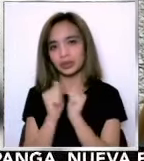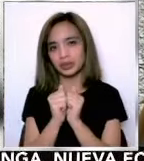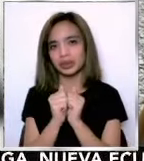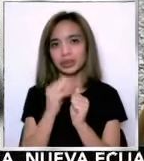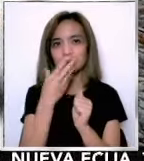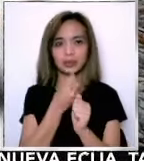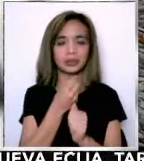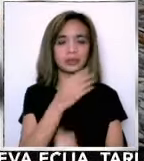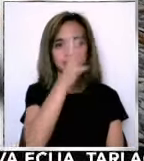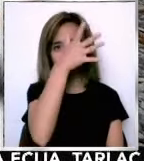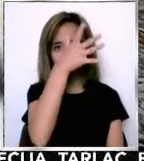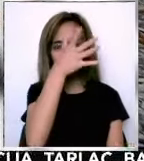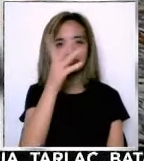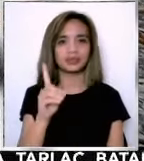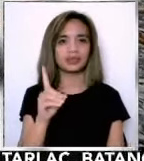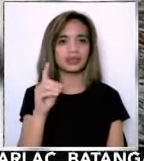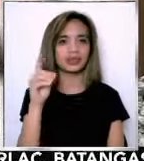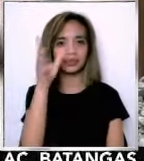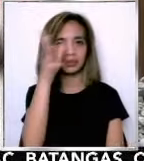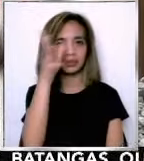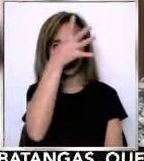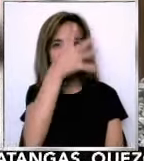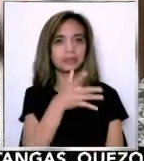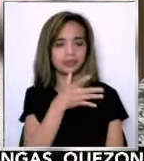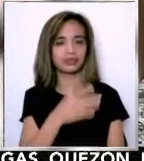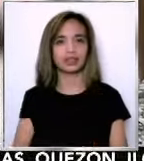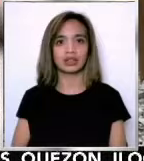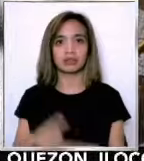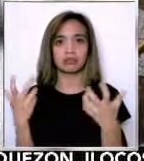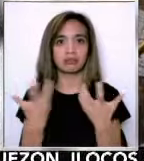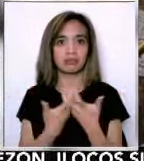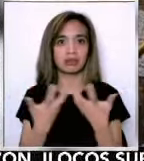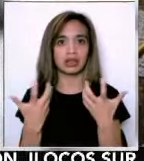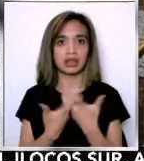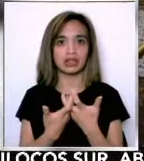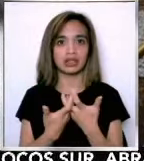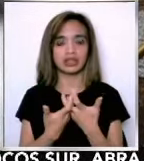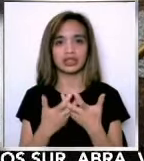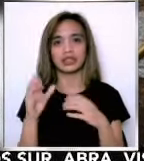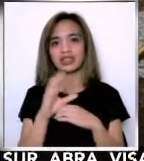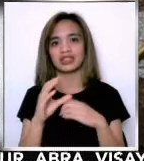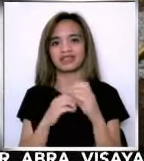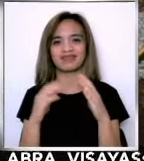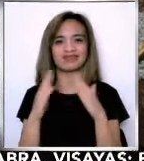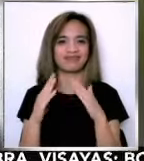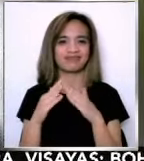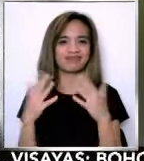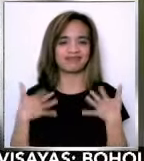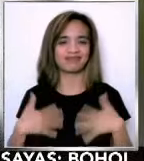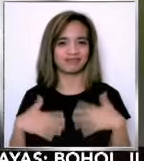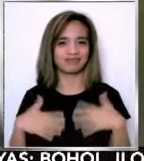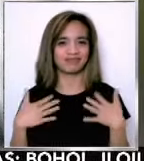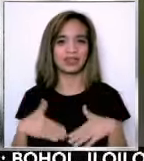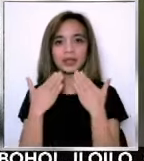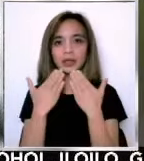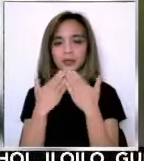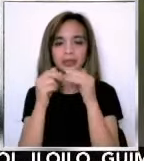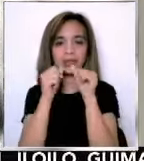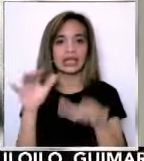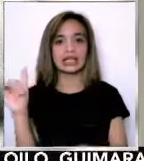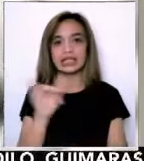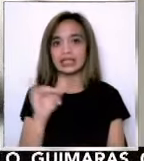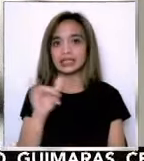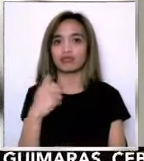Mommy Iya. Matchy-matchy sa kanilang construction hats. Thankful sila sa biyayang ito pati na rin sa full support ng kanilang